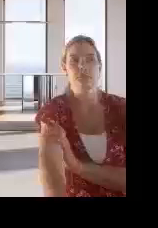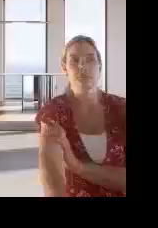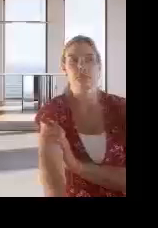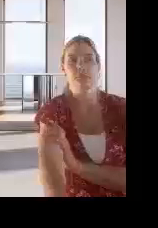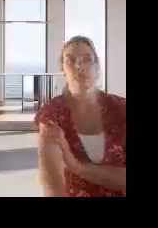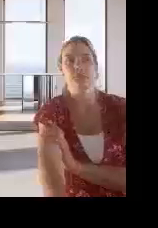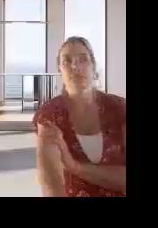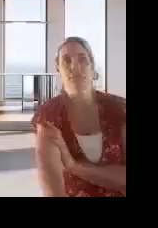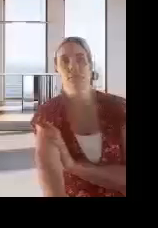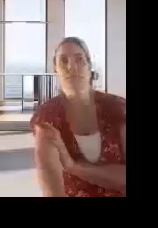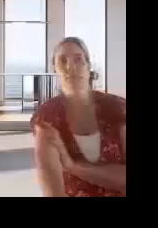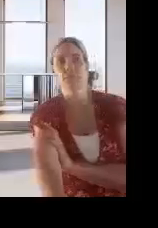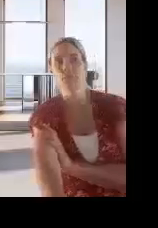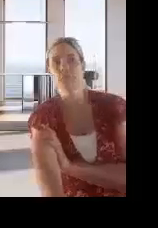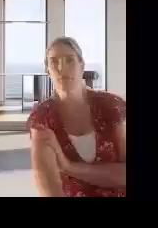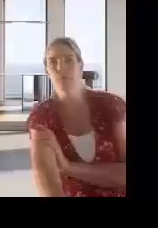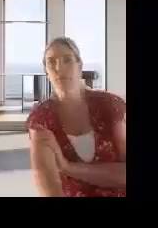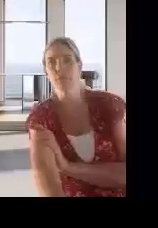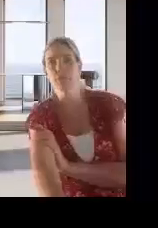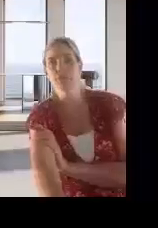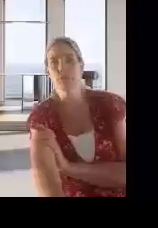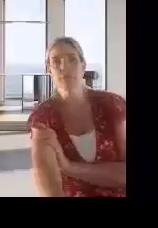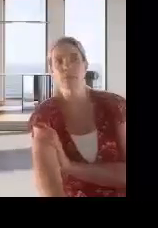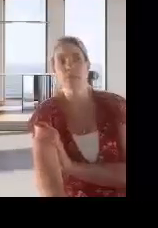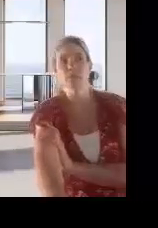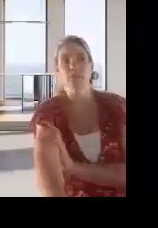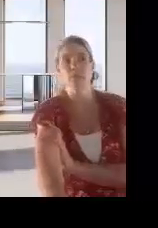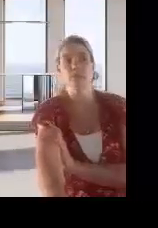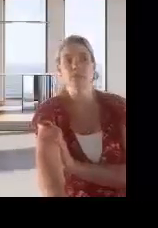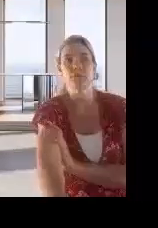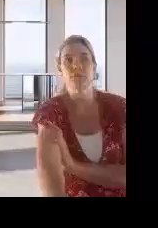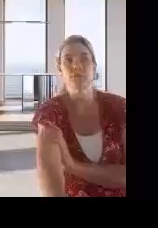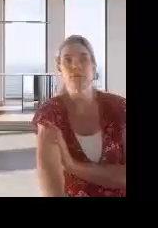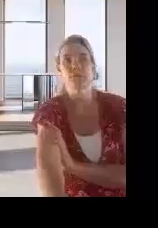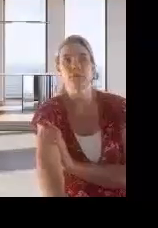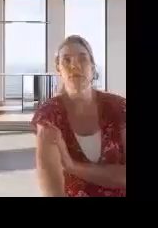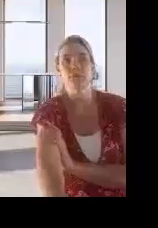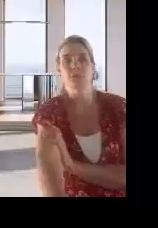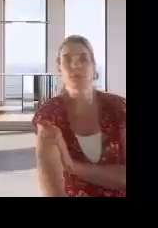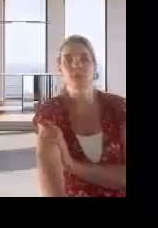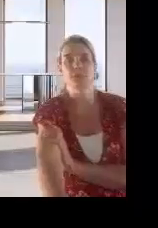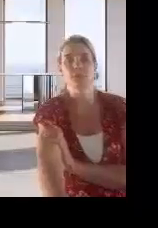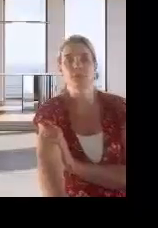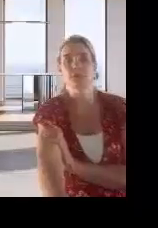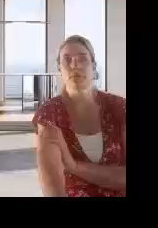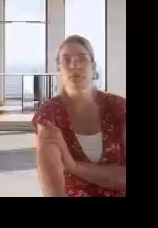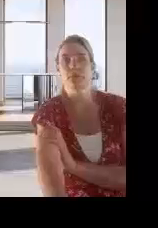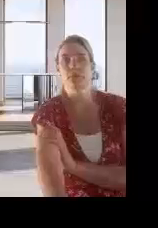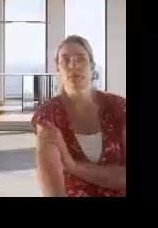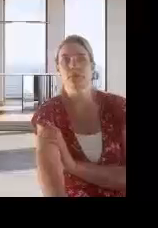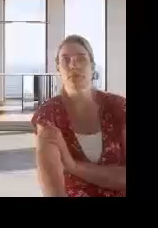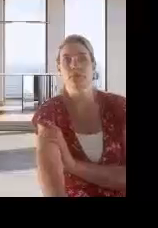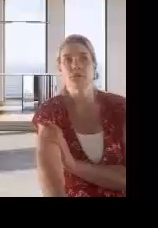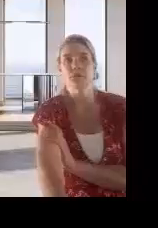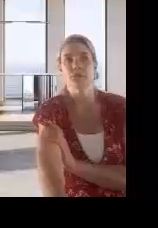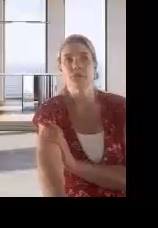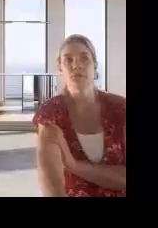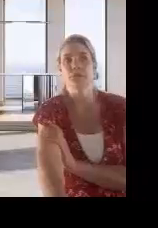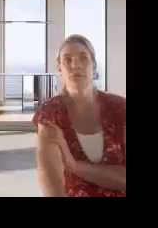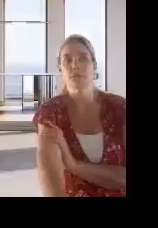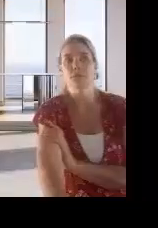impacted and the ways in which we are working with many of our teachers to be able to build their skills,